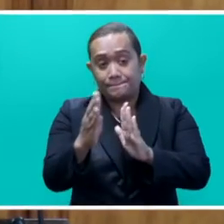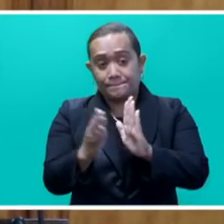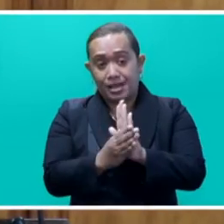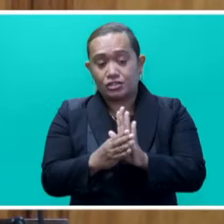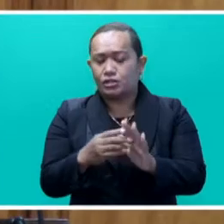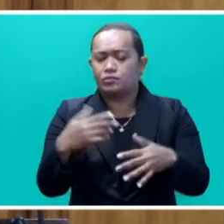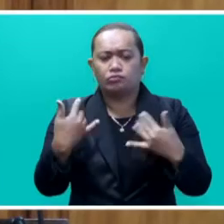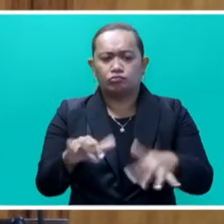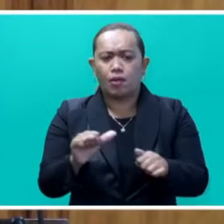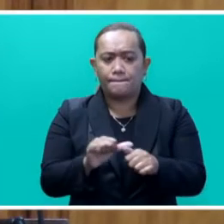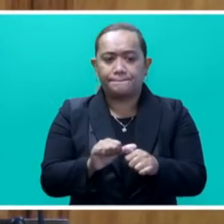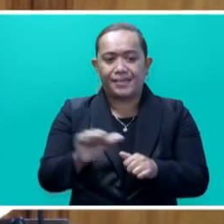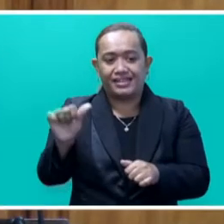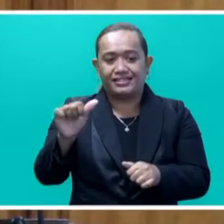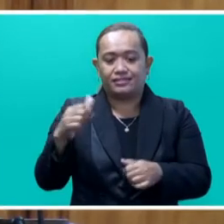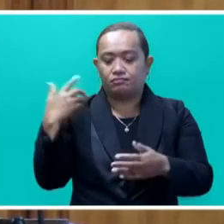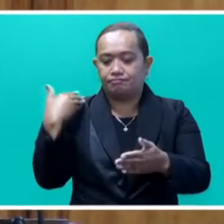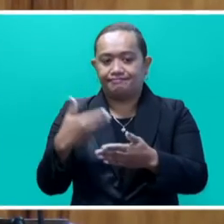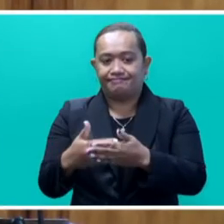seen.